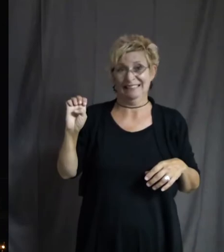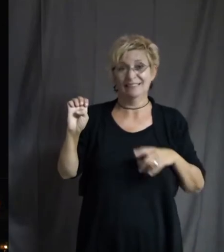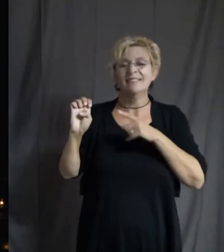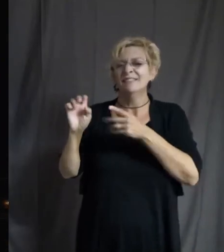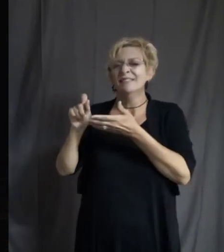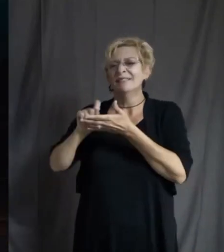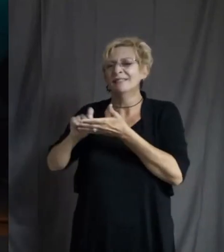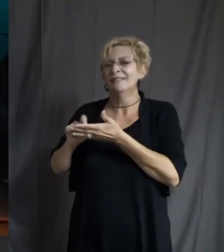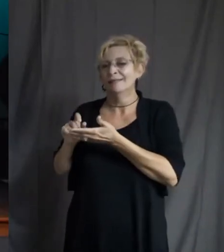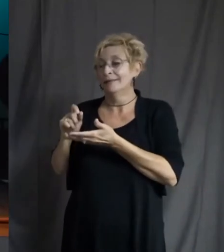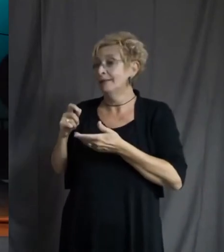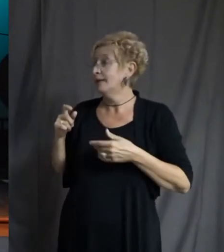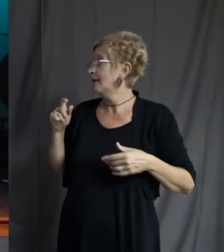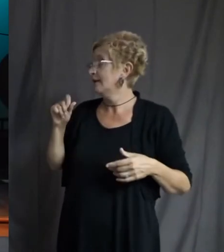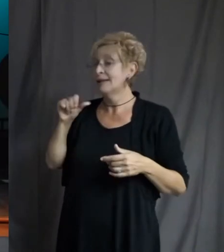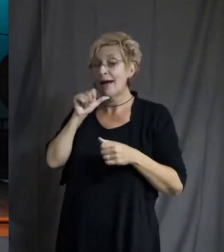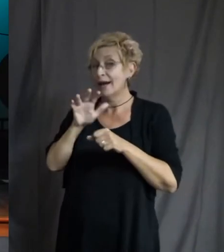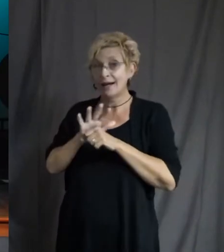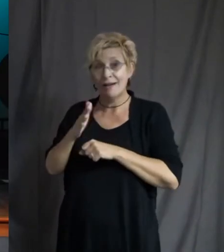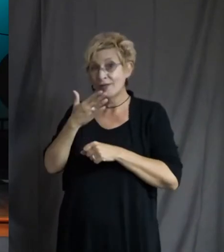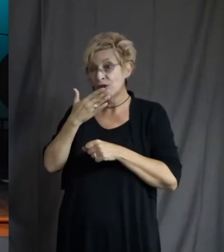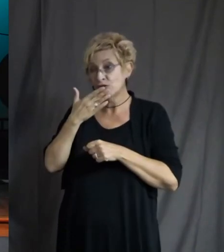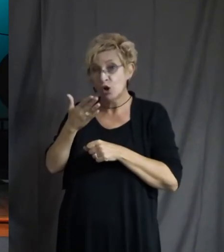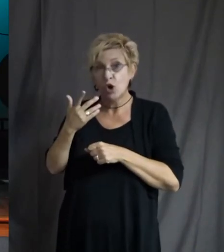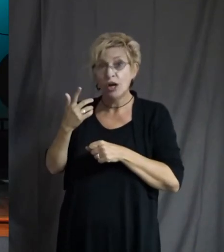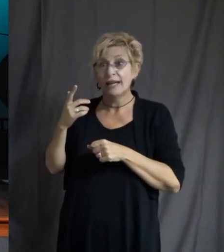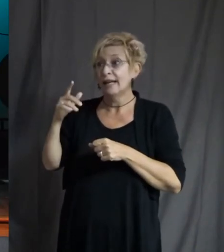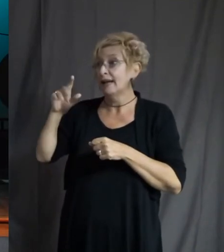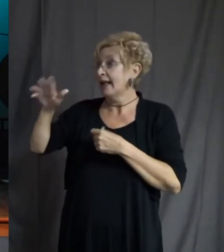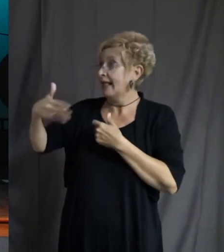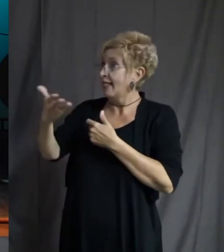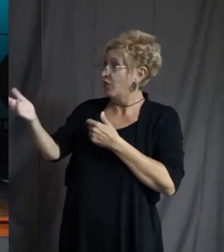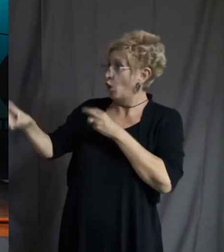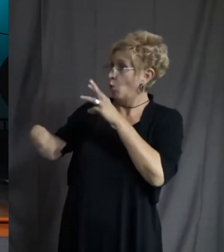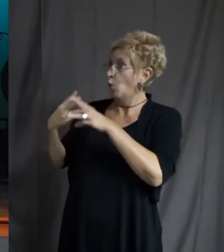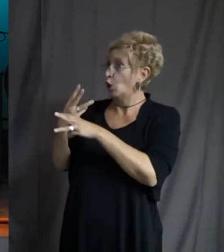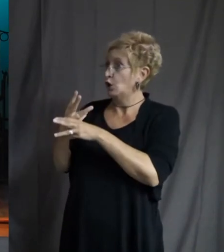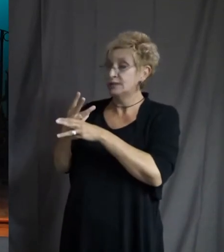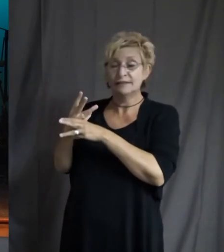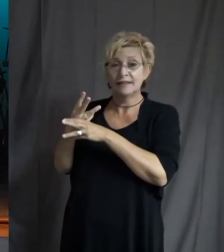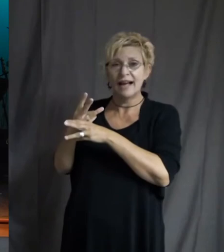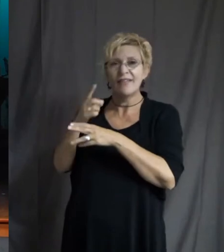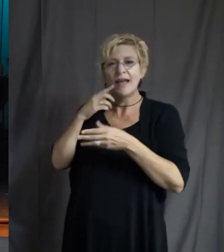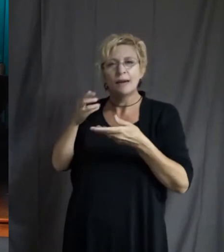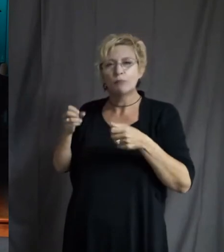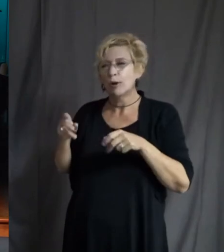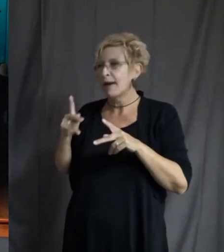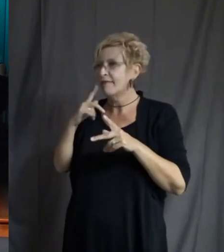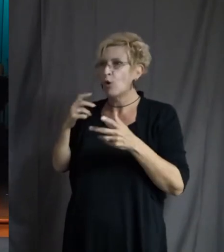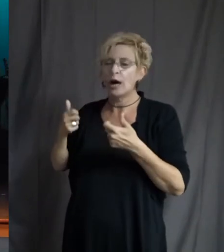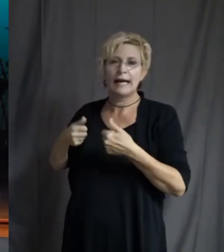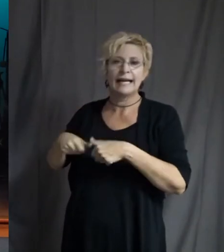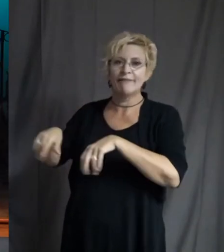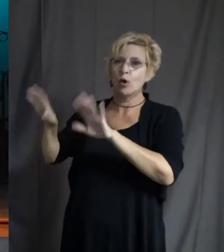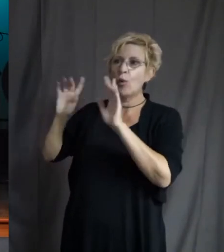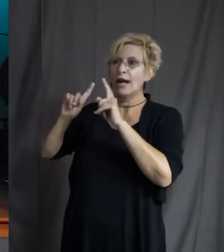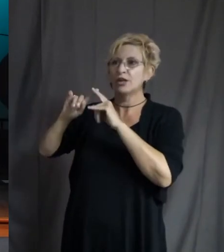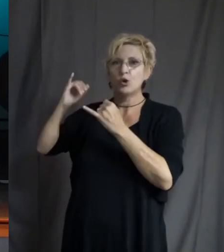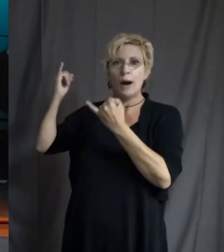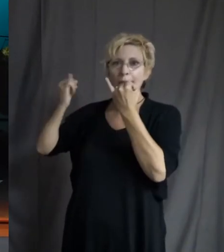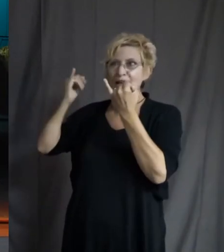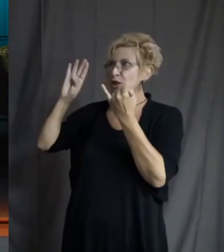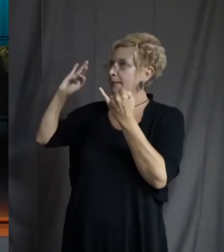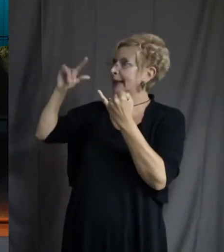love and goodness in the world to permit giving any of it away to imaginary